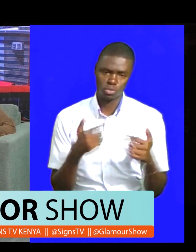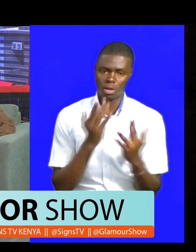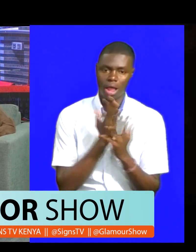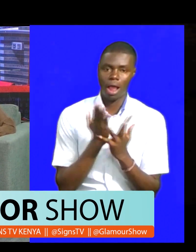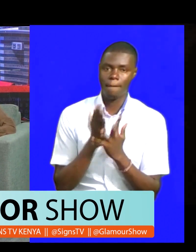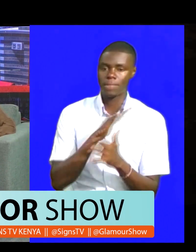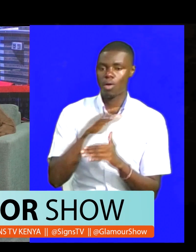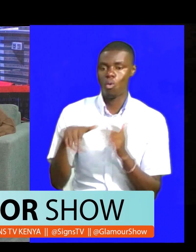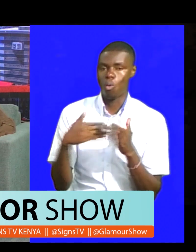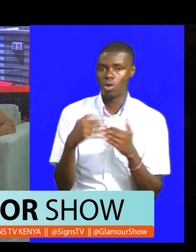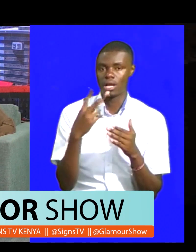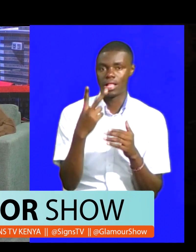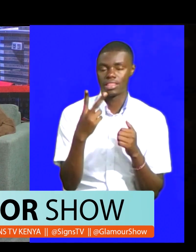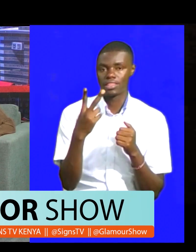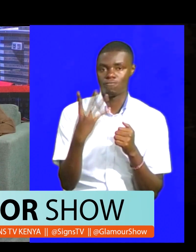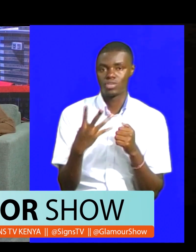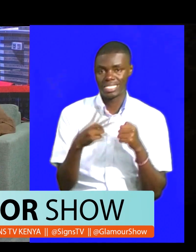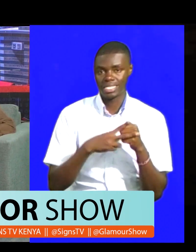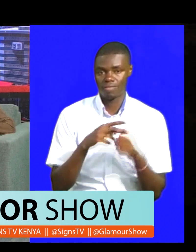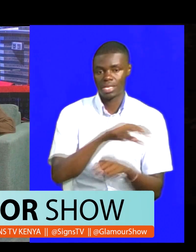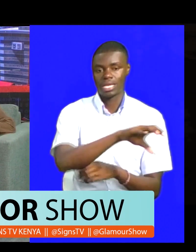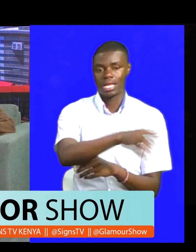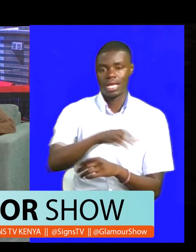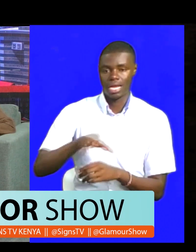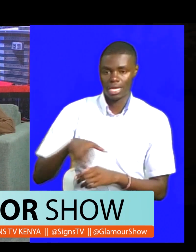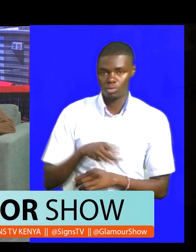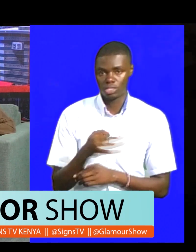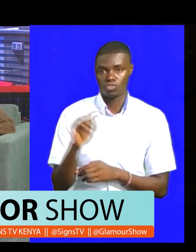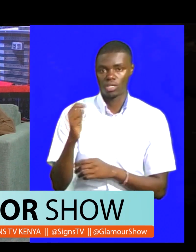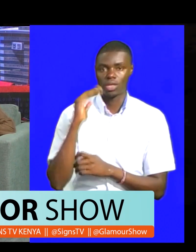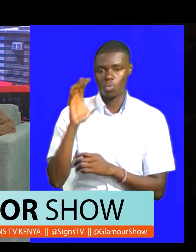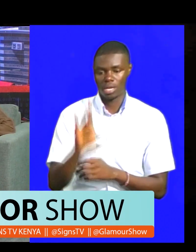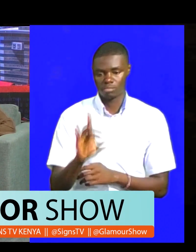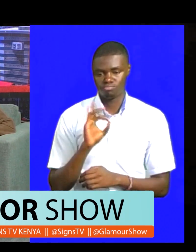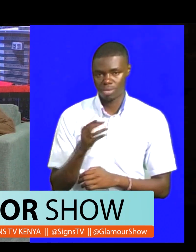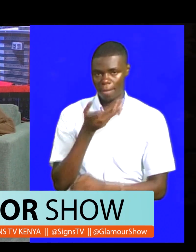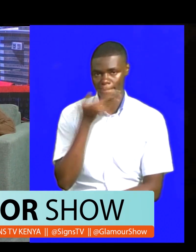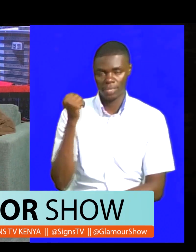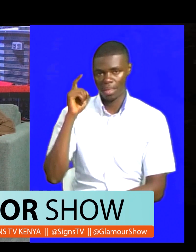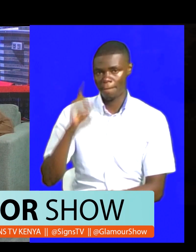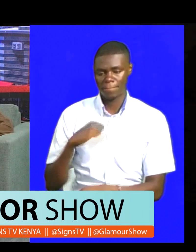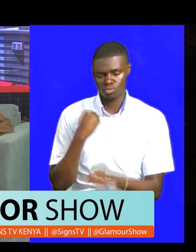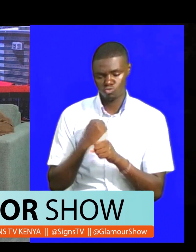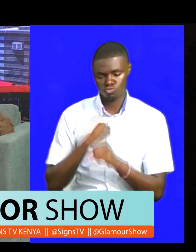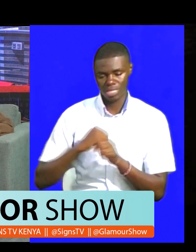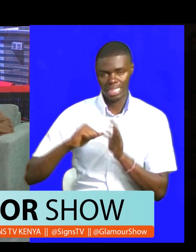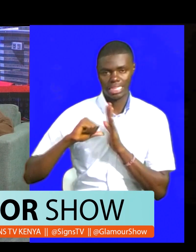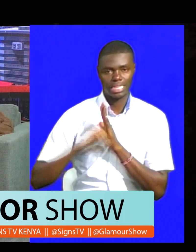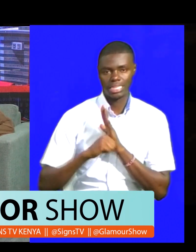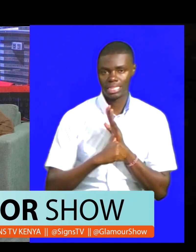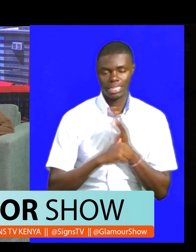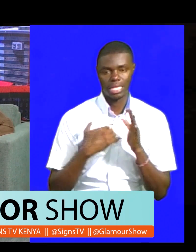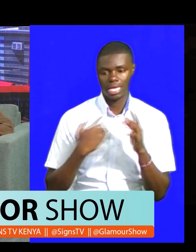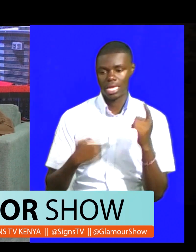the counties, the 47 counties in Kenya. So they're going to pick the best. So you have to put in your best and